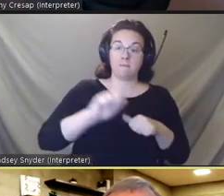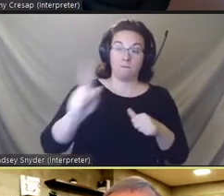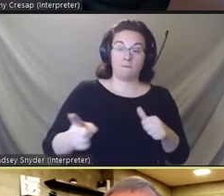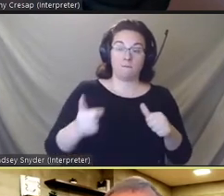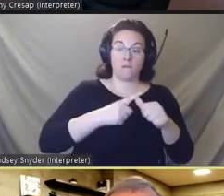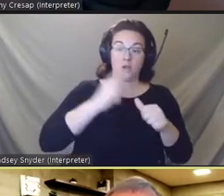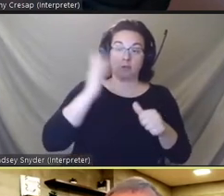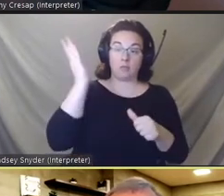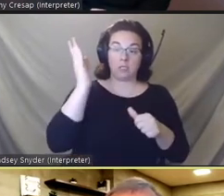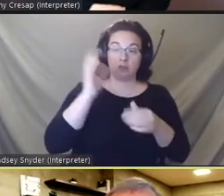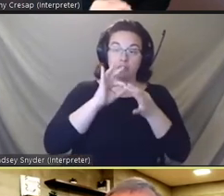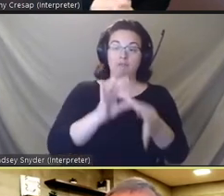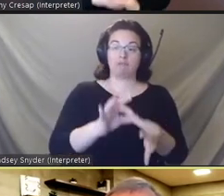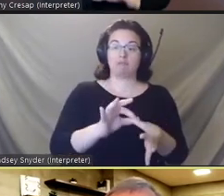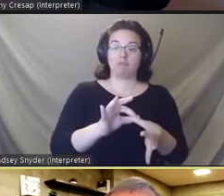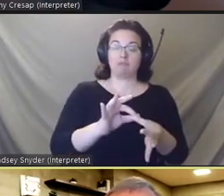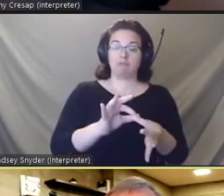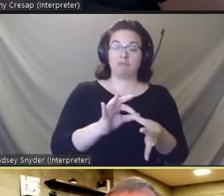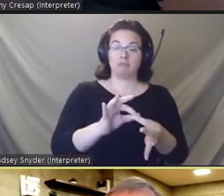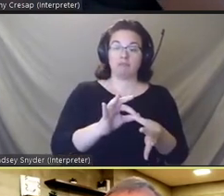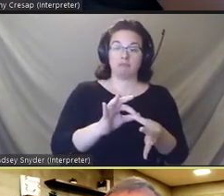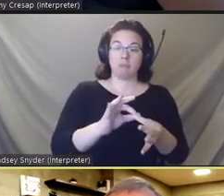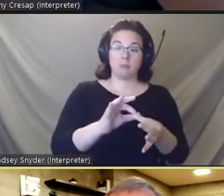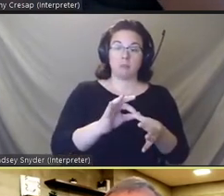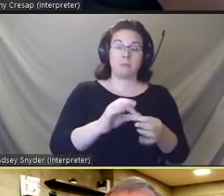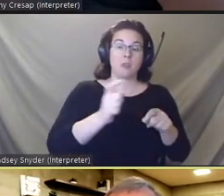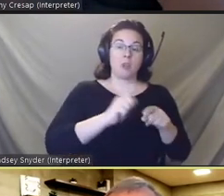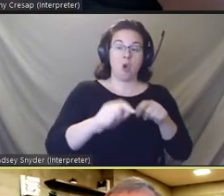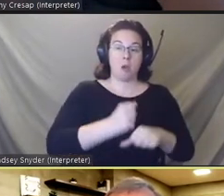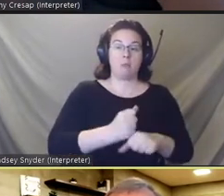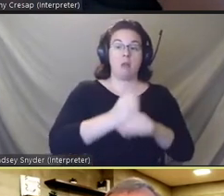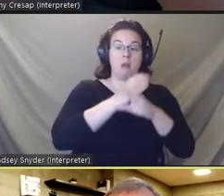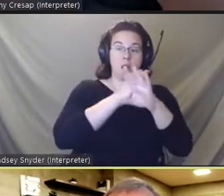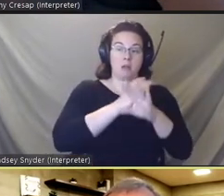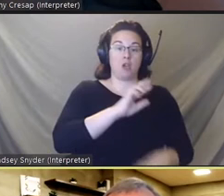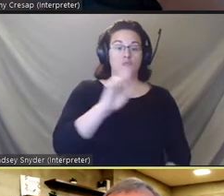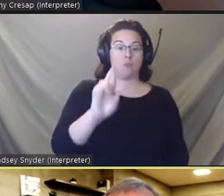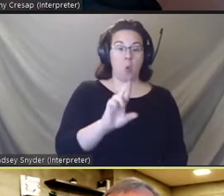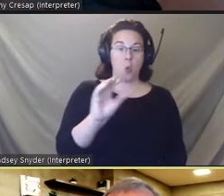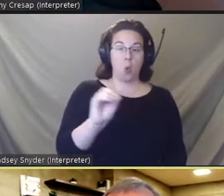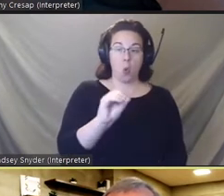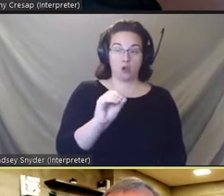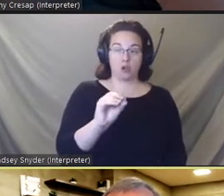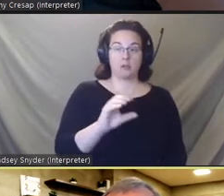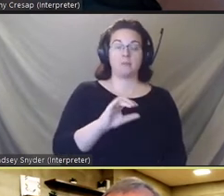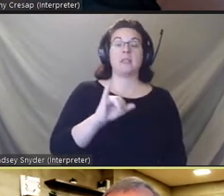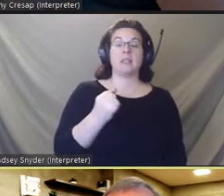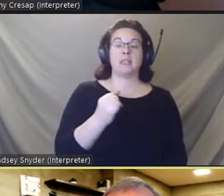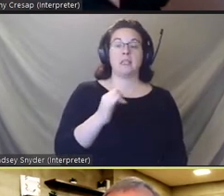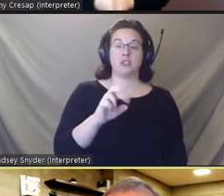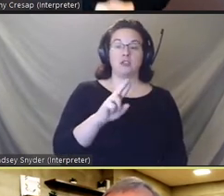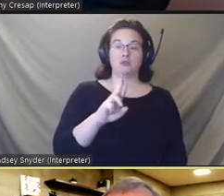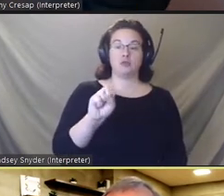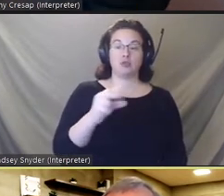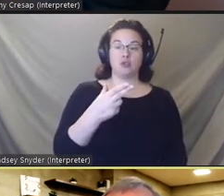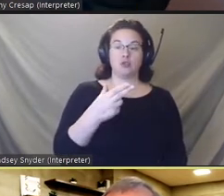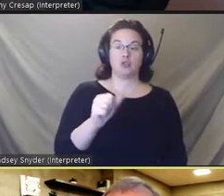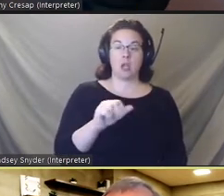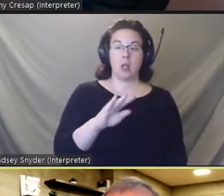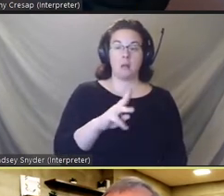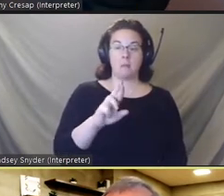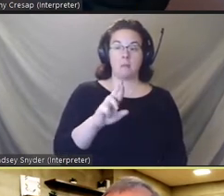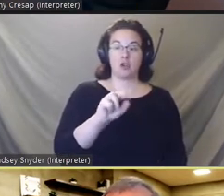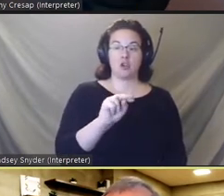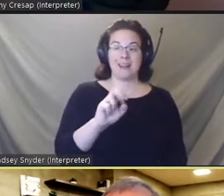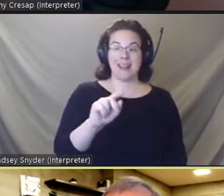presentation will be on call blocking report in order by Jerusha Burnett, is attorney